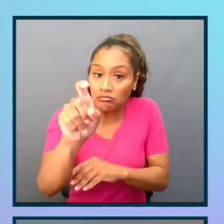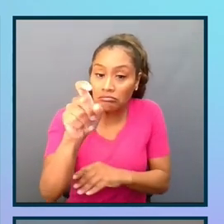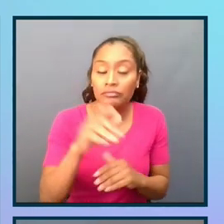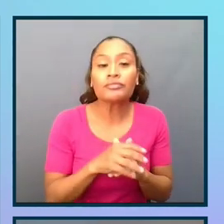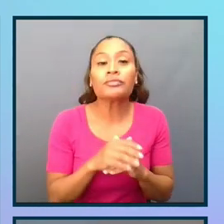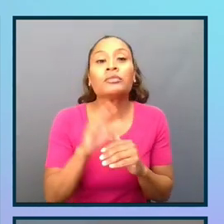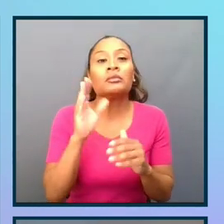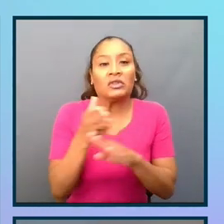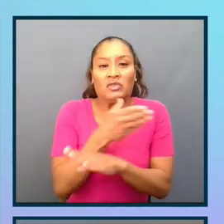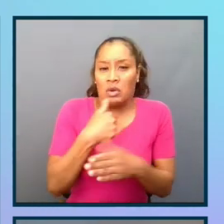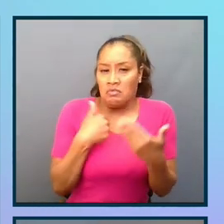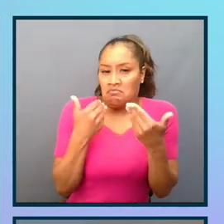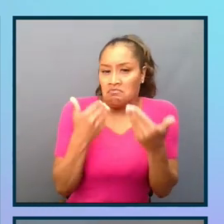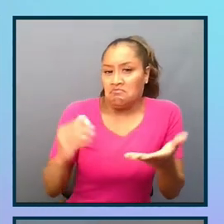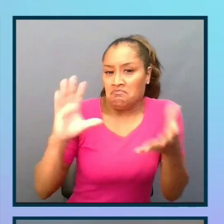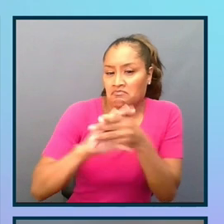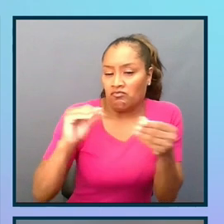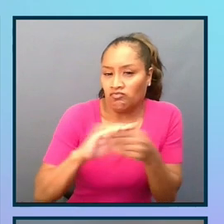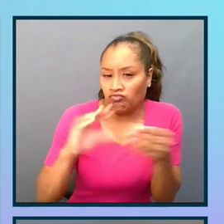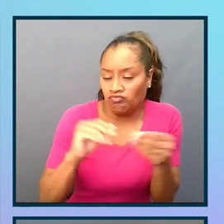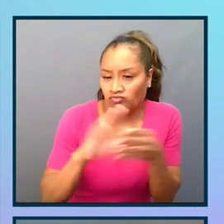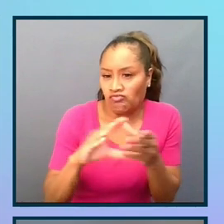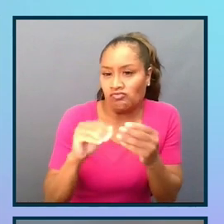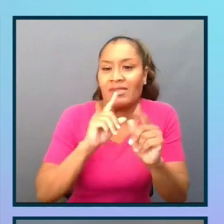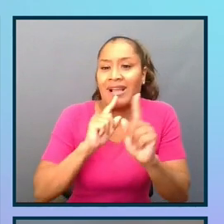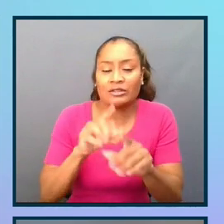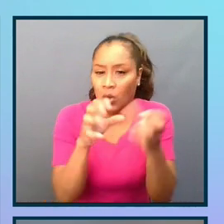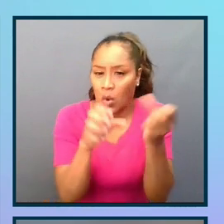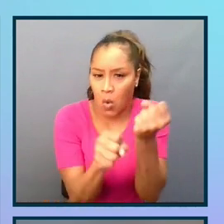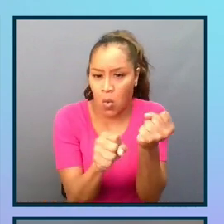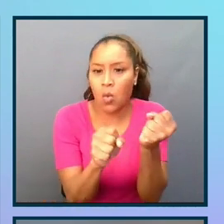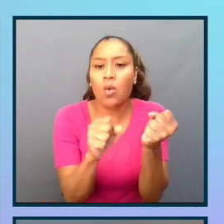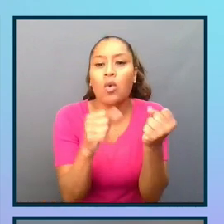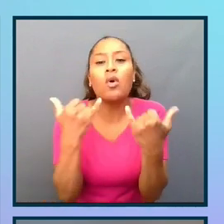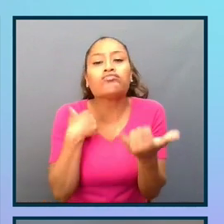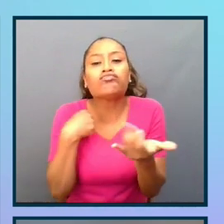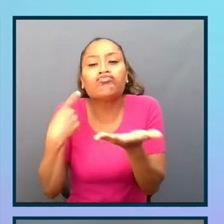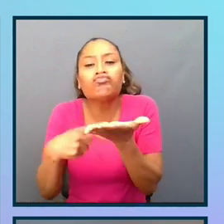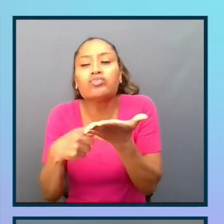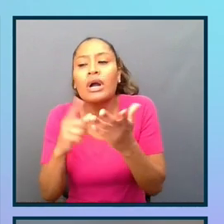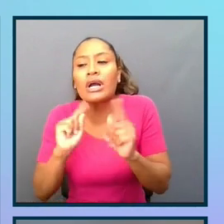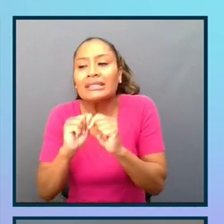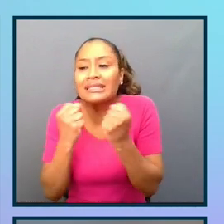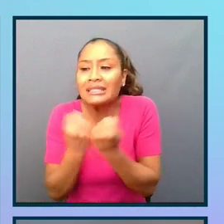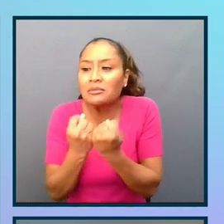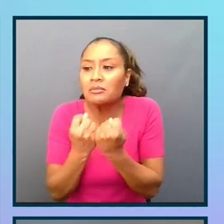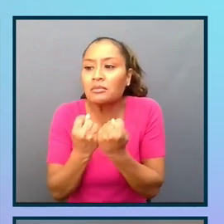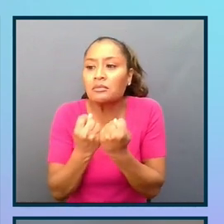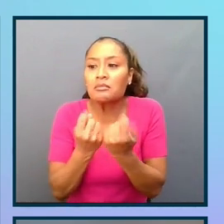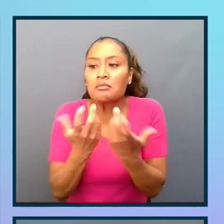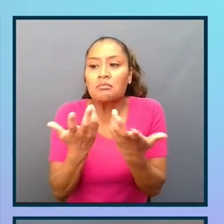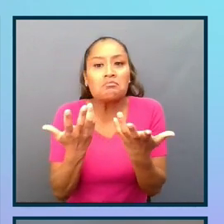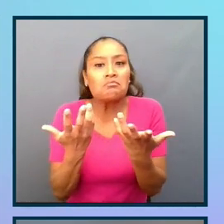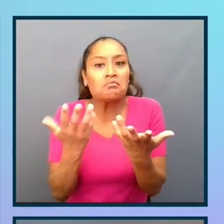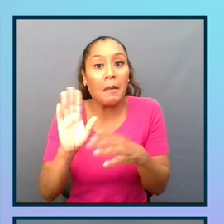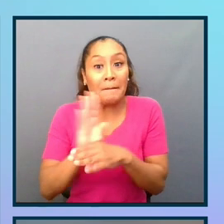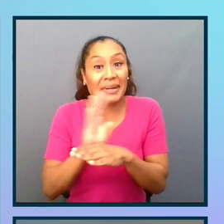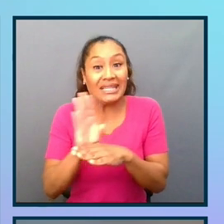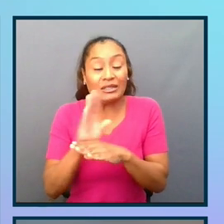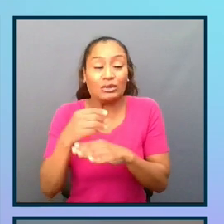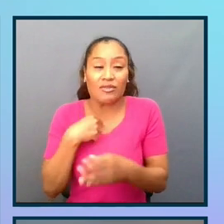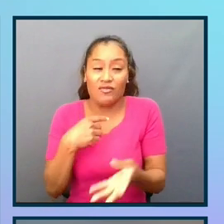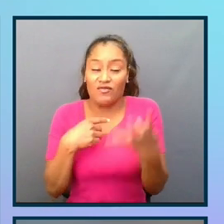Before we get into that question and the answer to it, let's talk about our team. So at our busiest point, we had 4